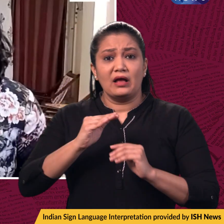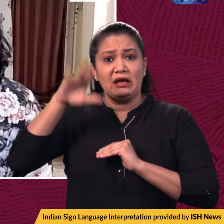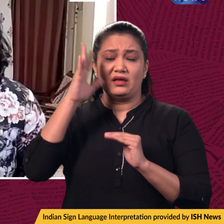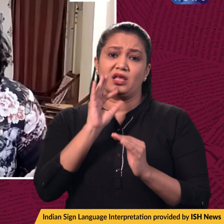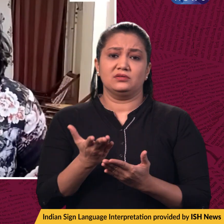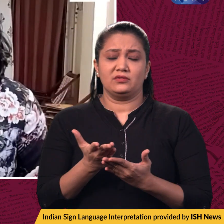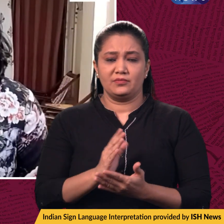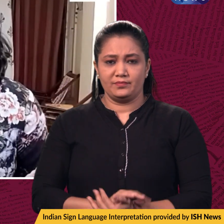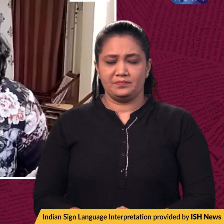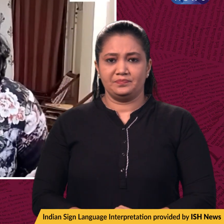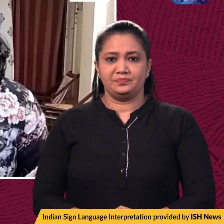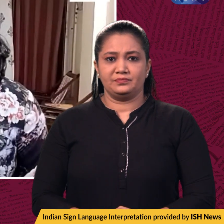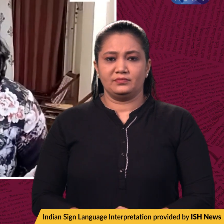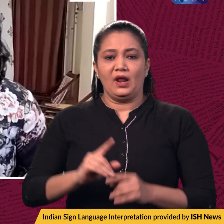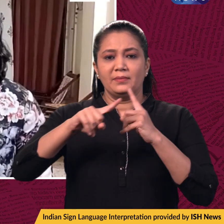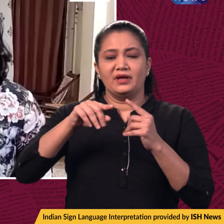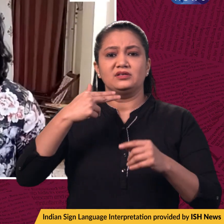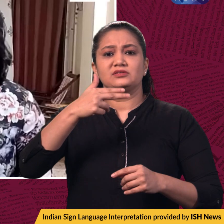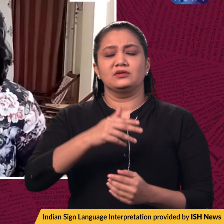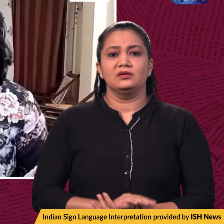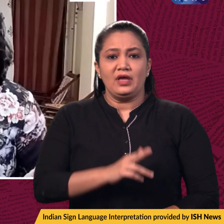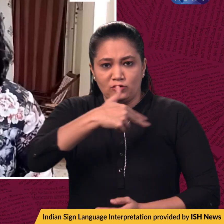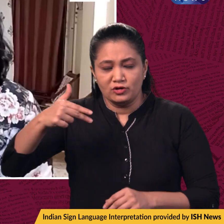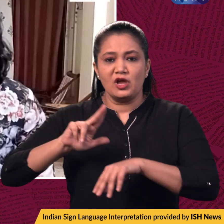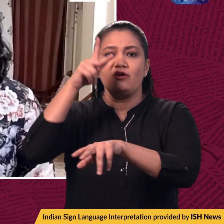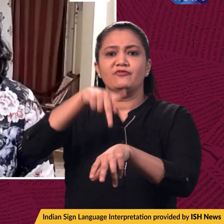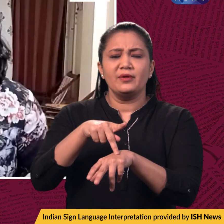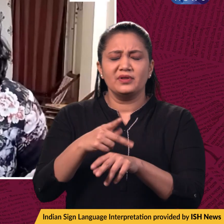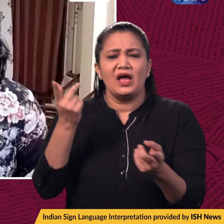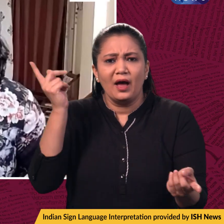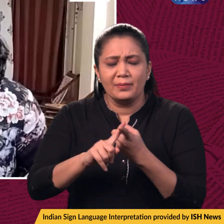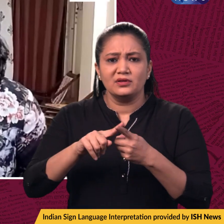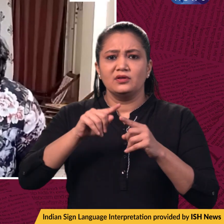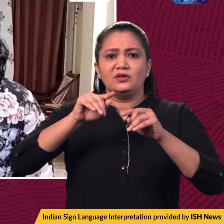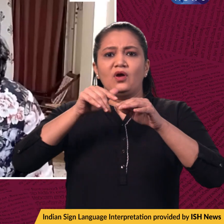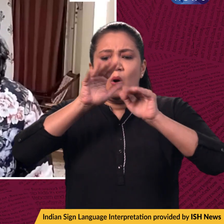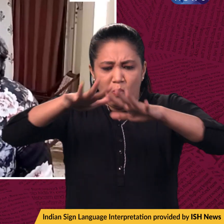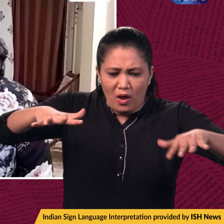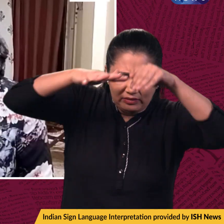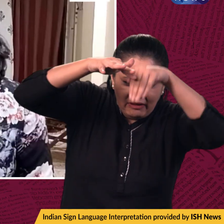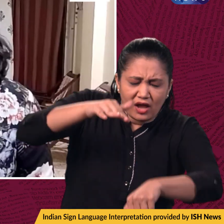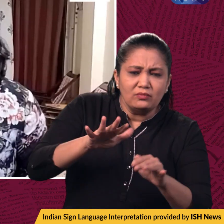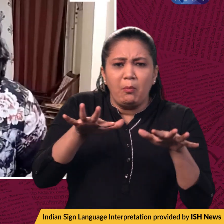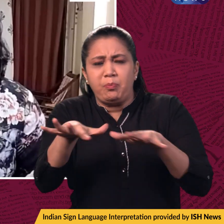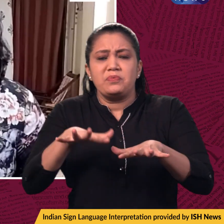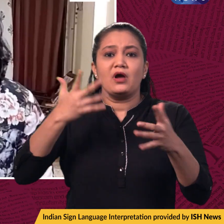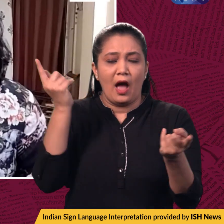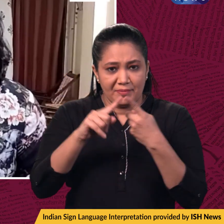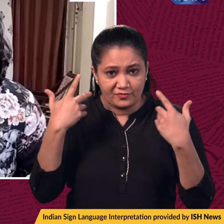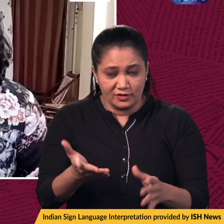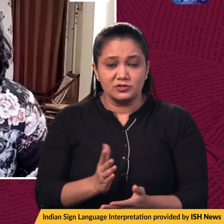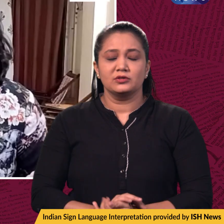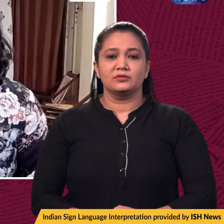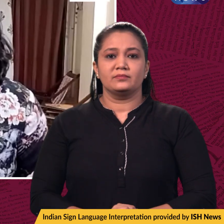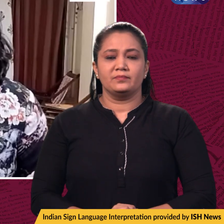years. Also, in Indonesia and Philippines, strong, shallow underwater earthquakes were